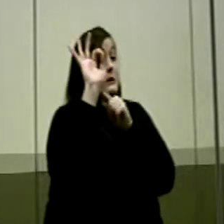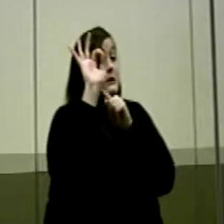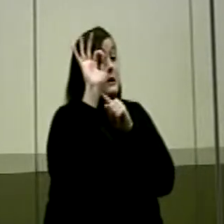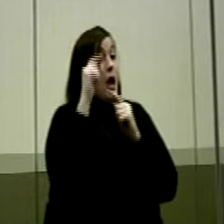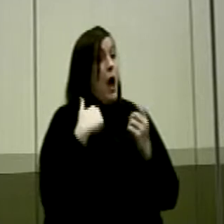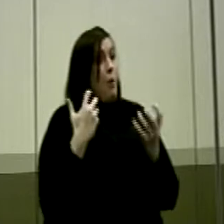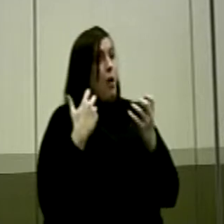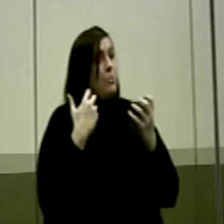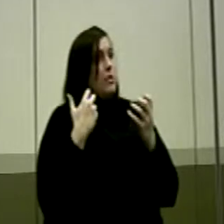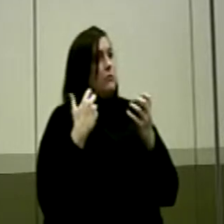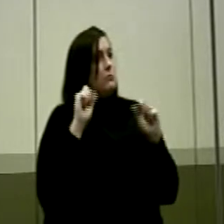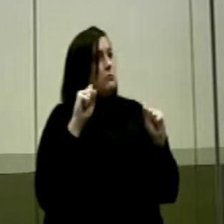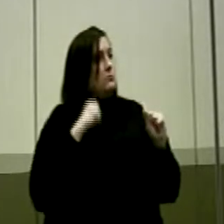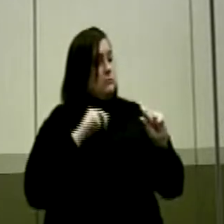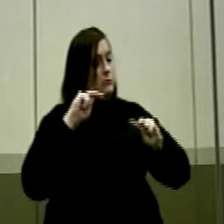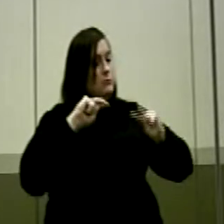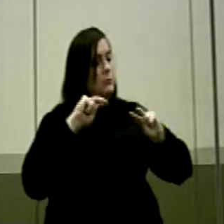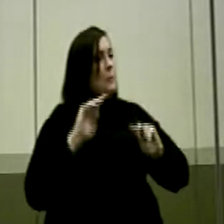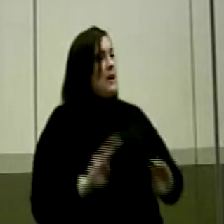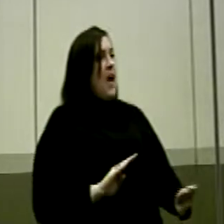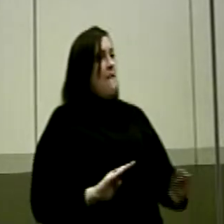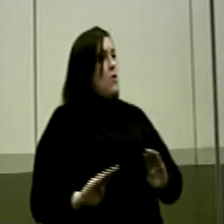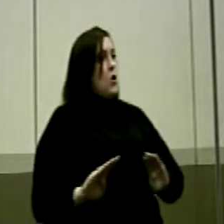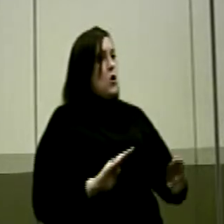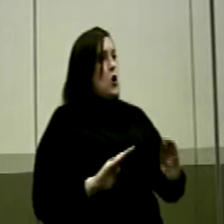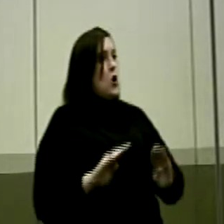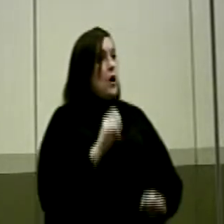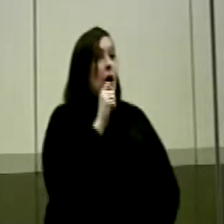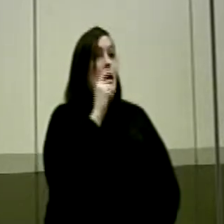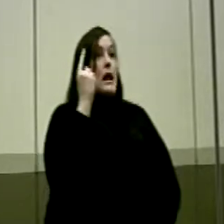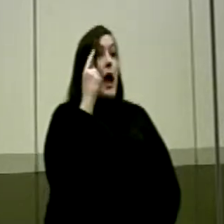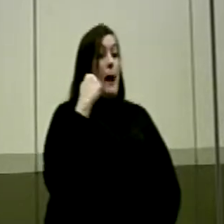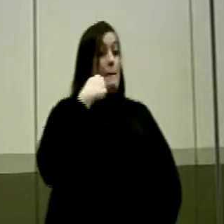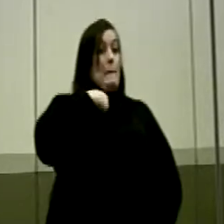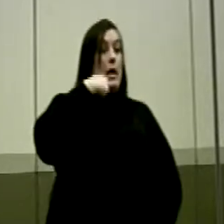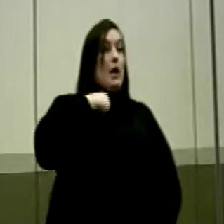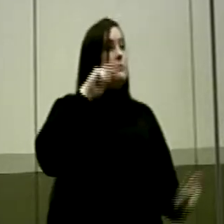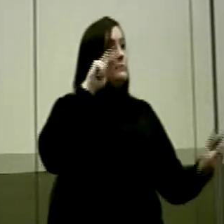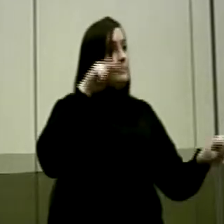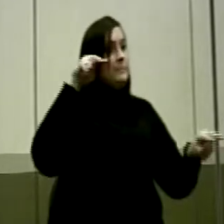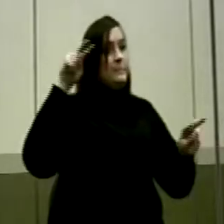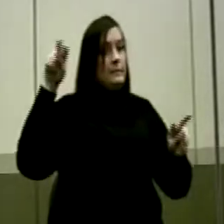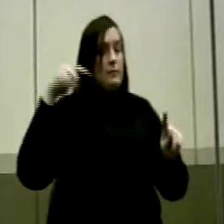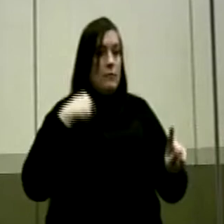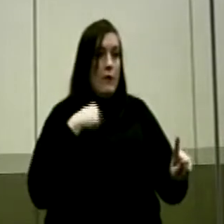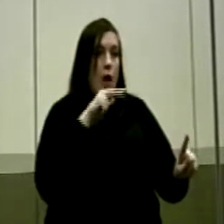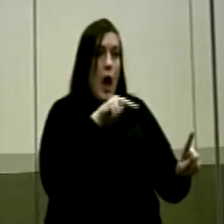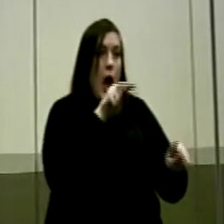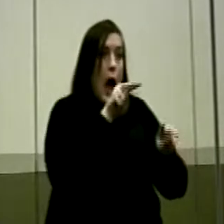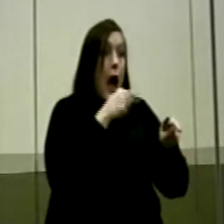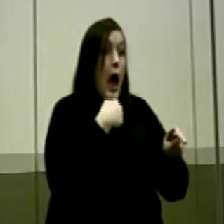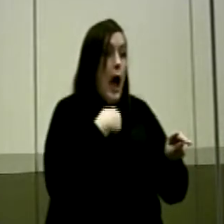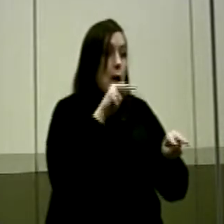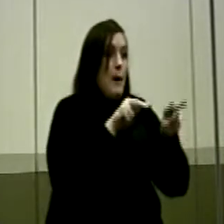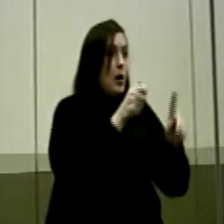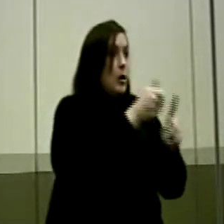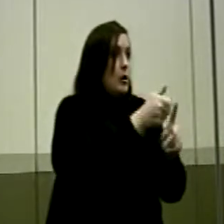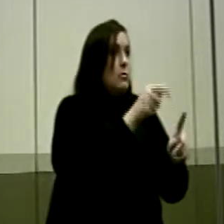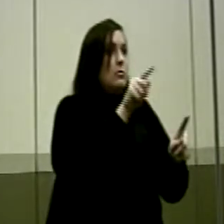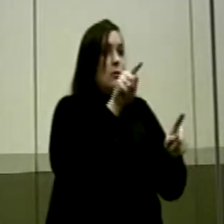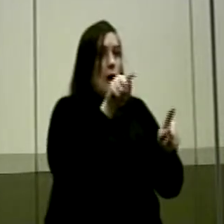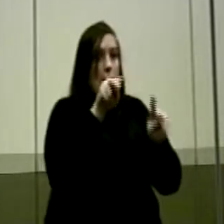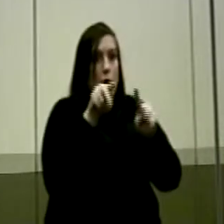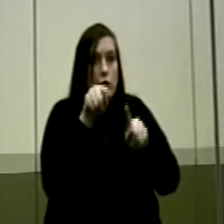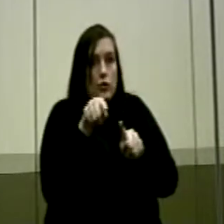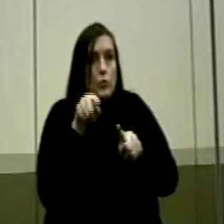to monitor their behavior. Right. Not just somebody constantly through the day saying, this is how I monitor your behavior. Yeah. So I